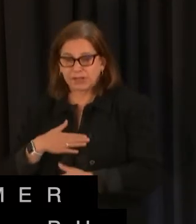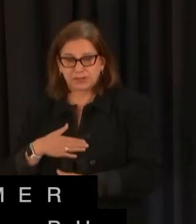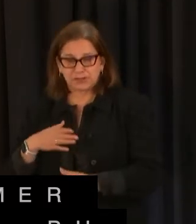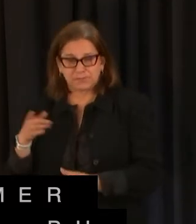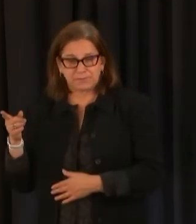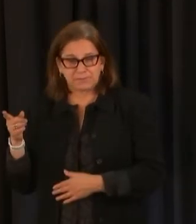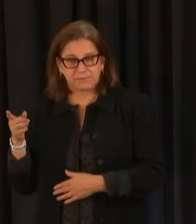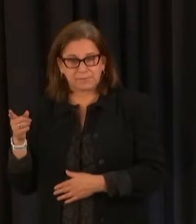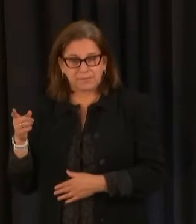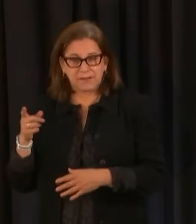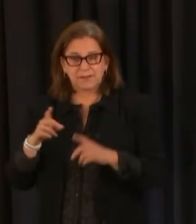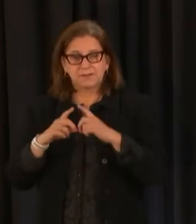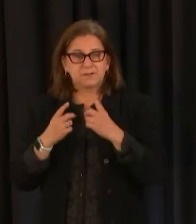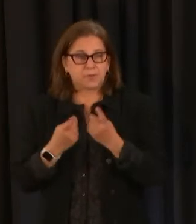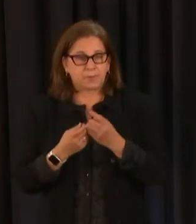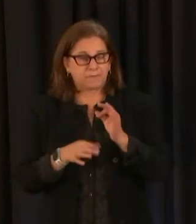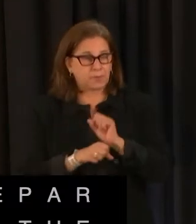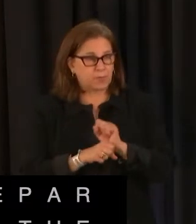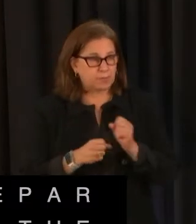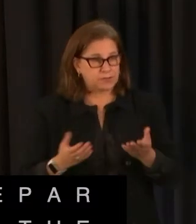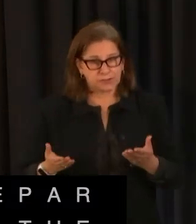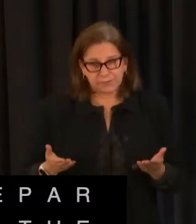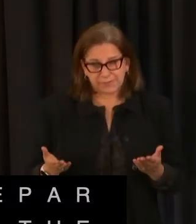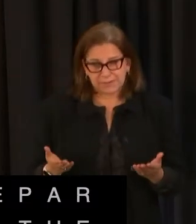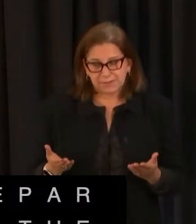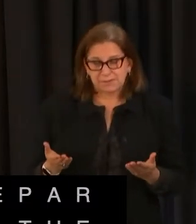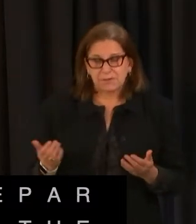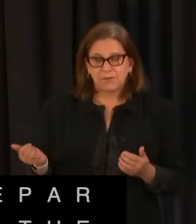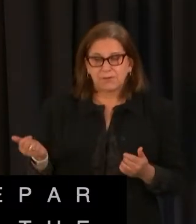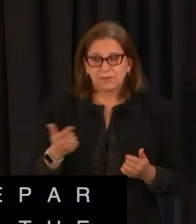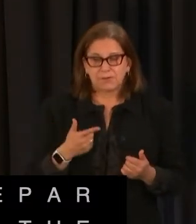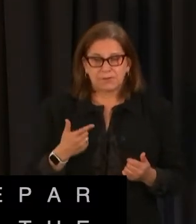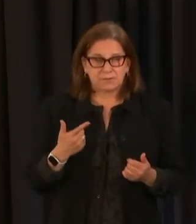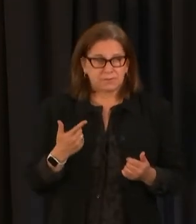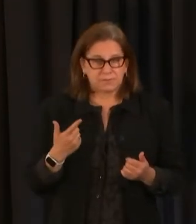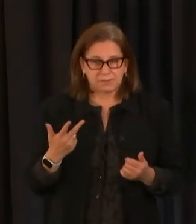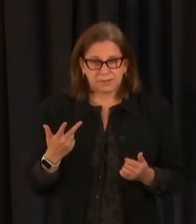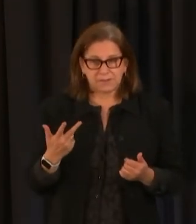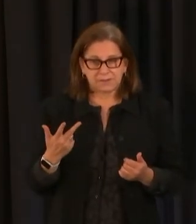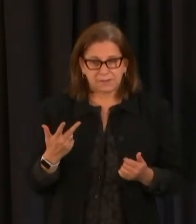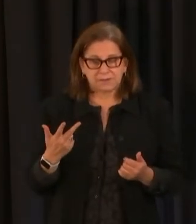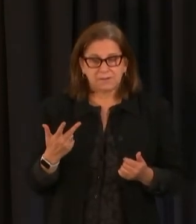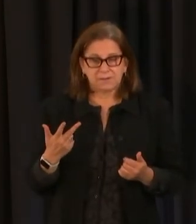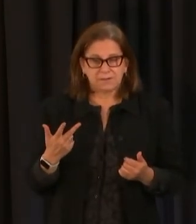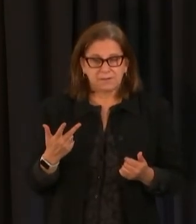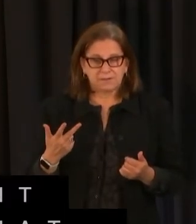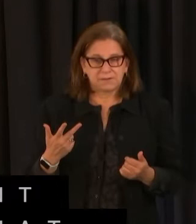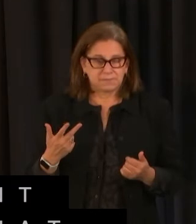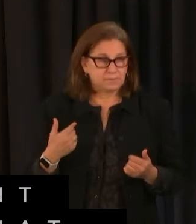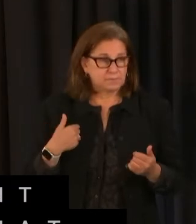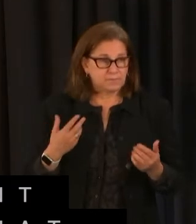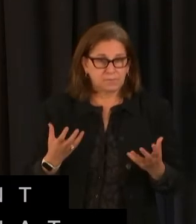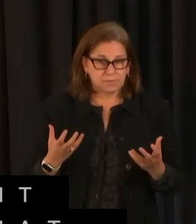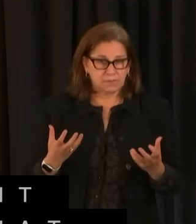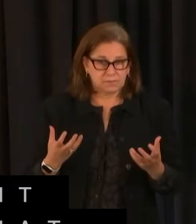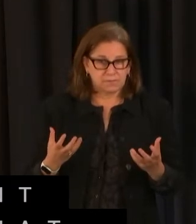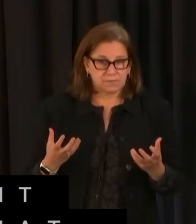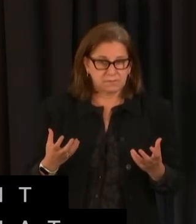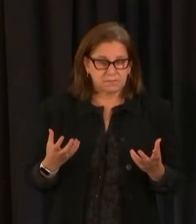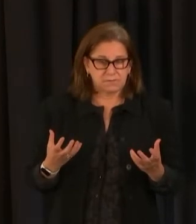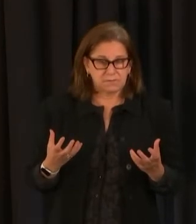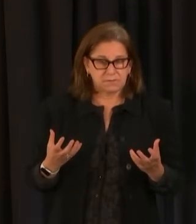with the Department of Employment Services. So we know that there's a lot that we want to do